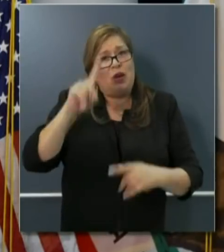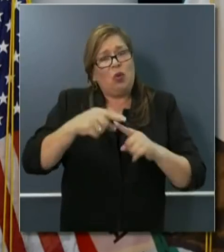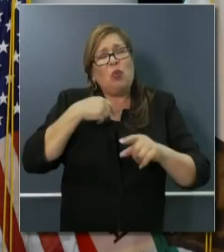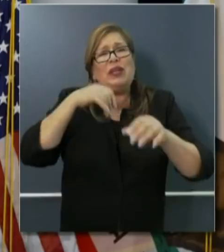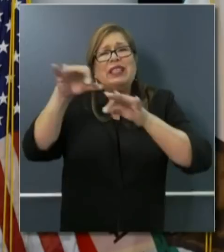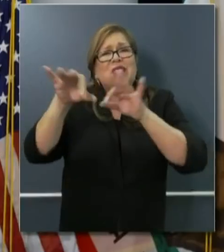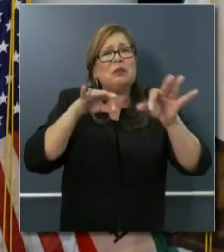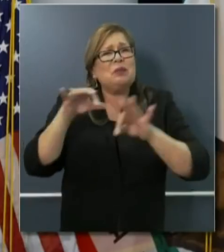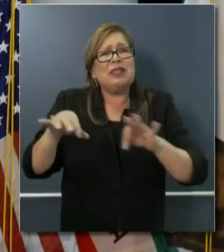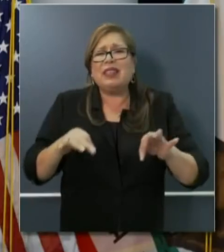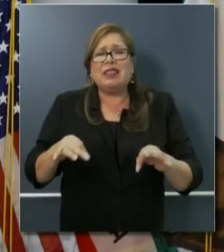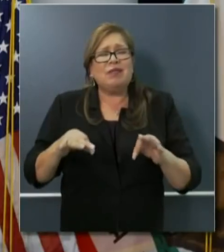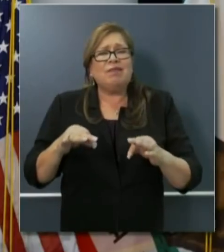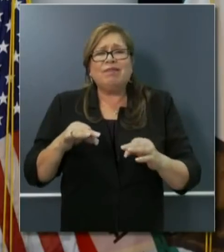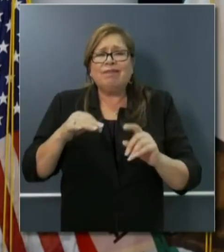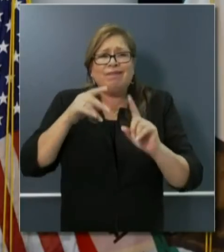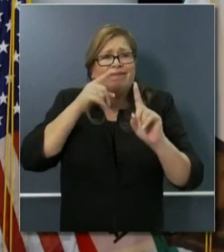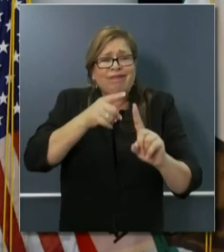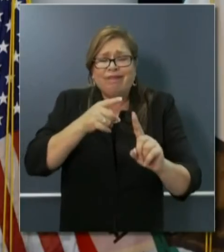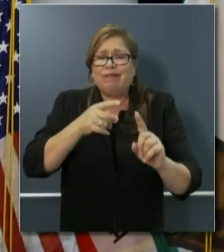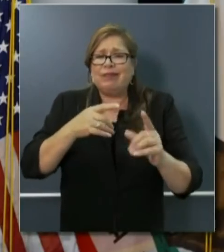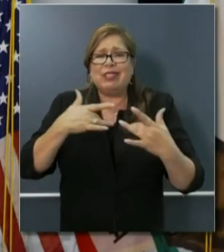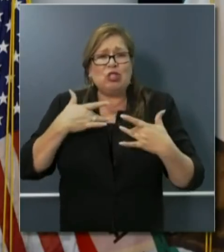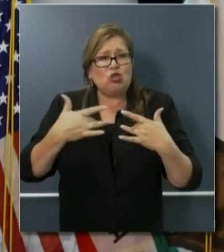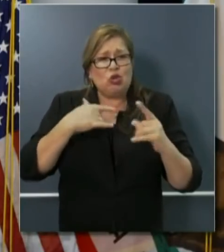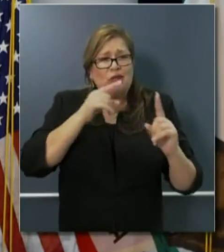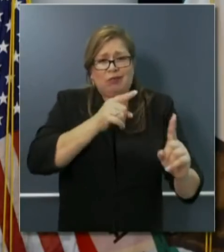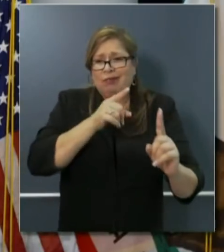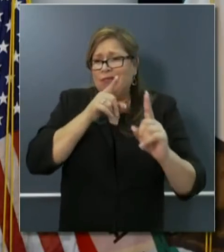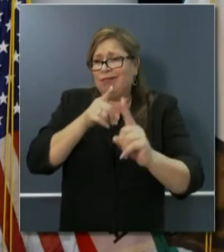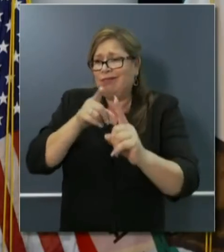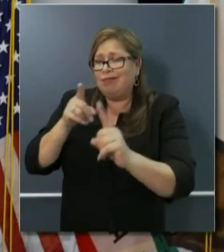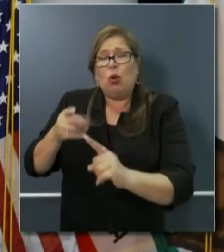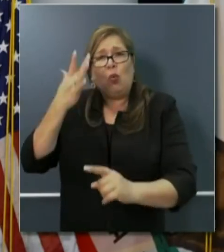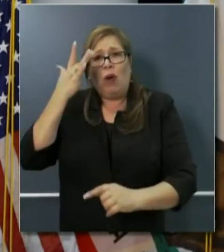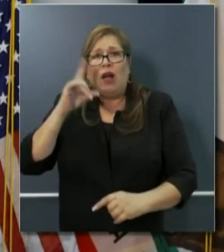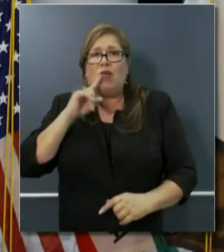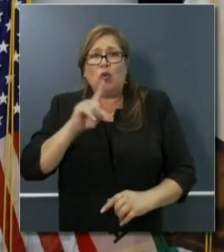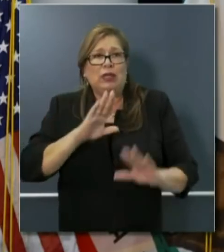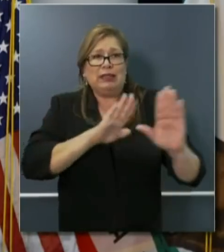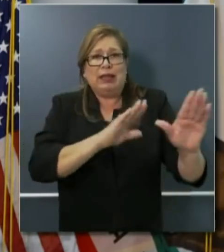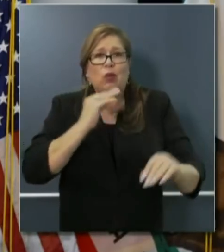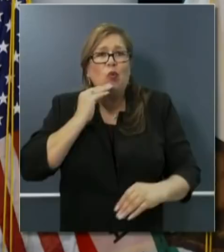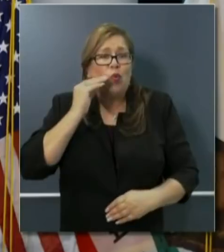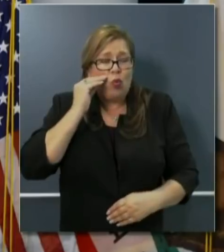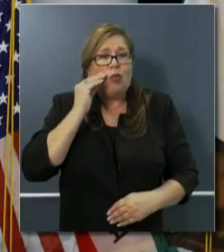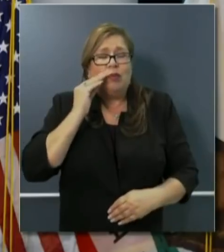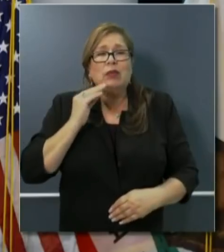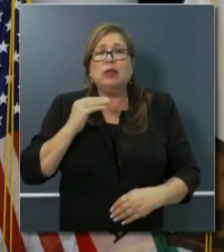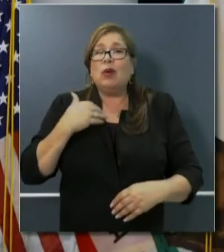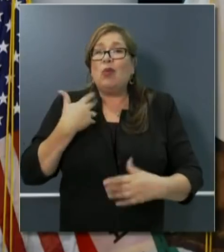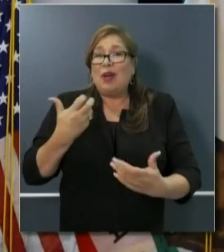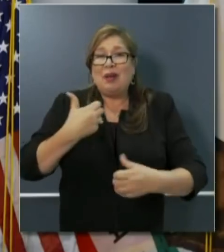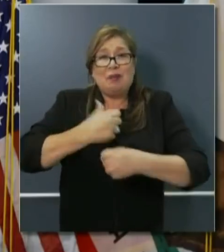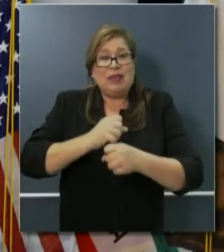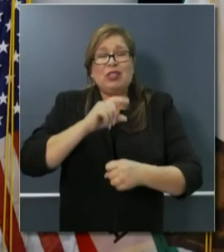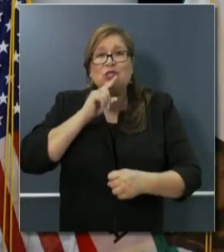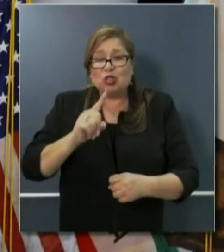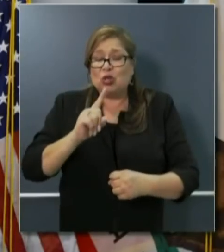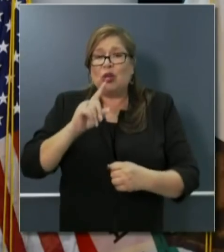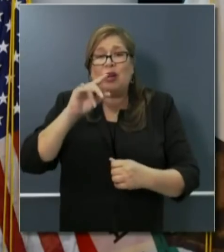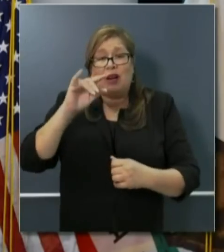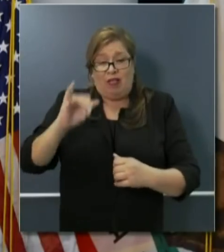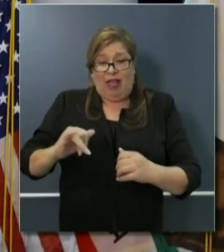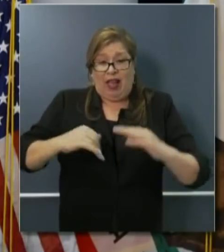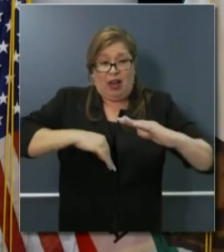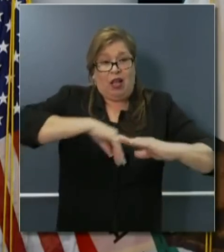considerations around on different elements of our stay-at-home effort in order to make sure that we bring this line down